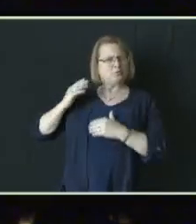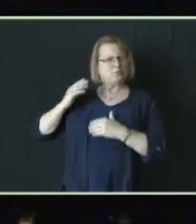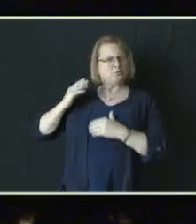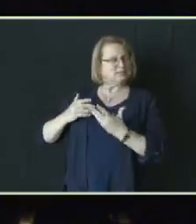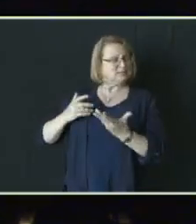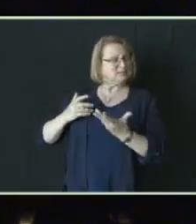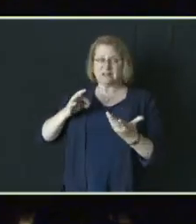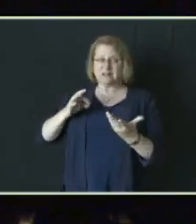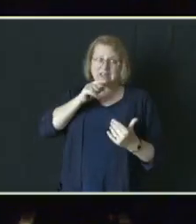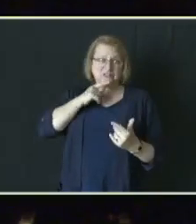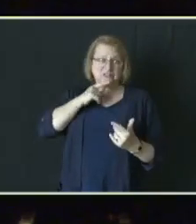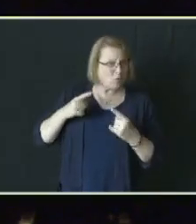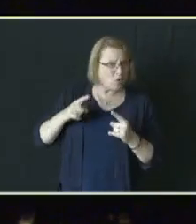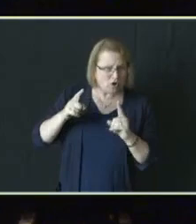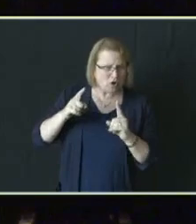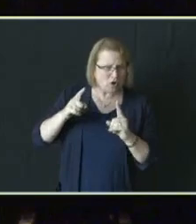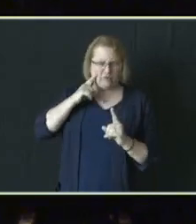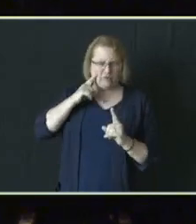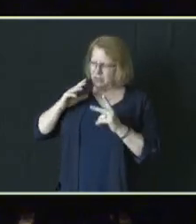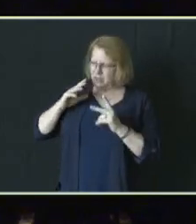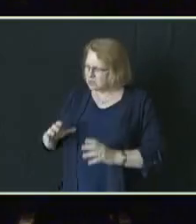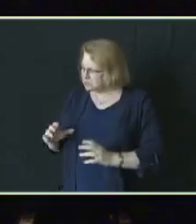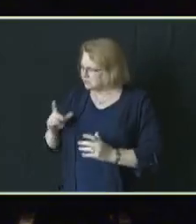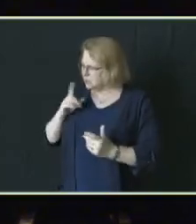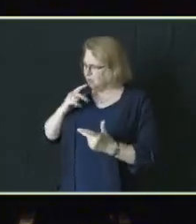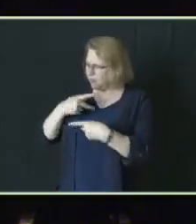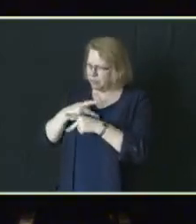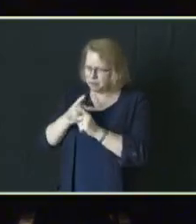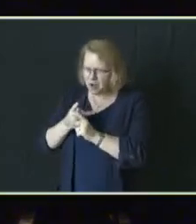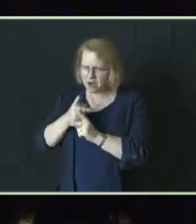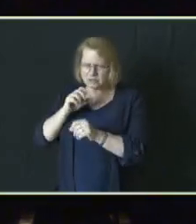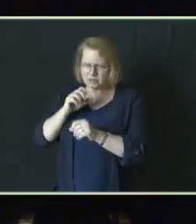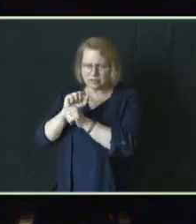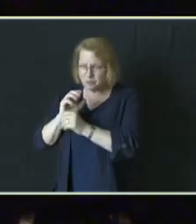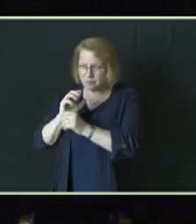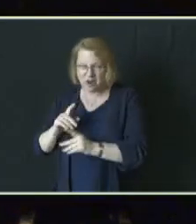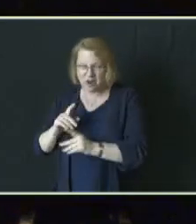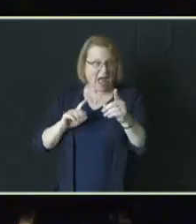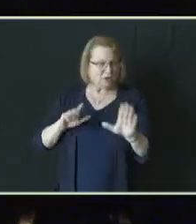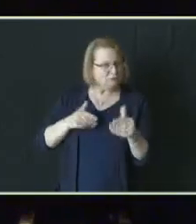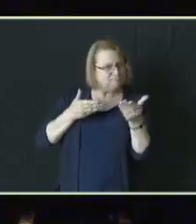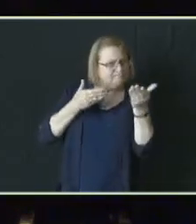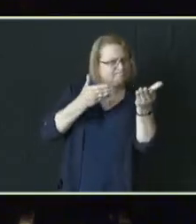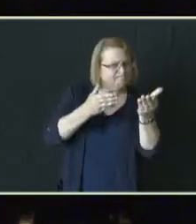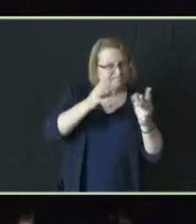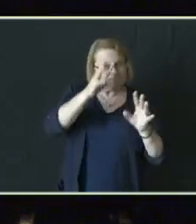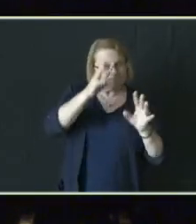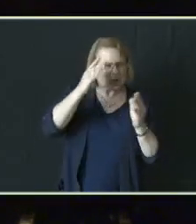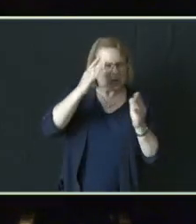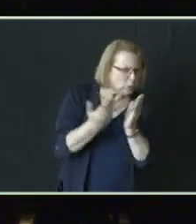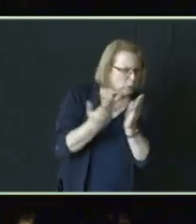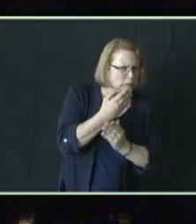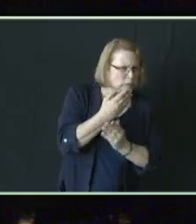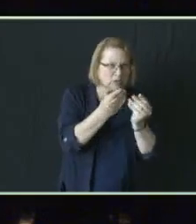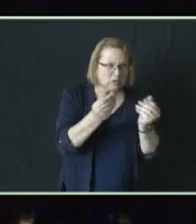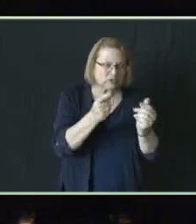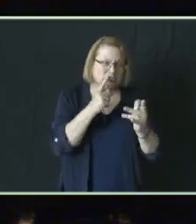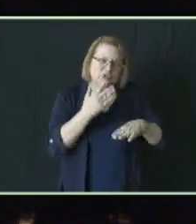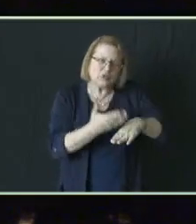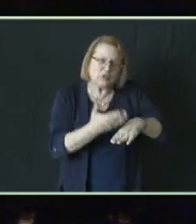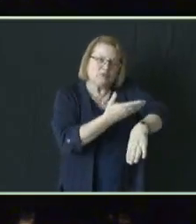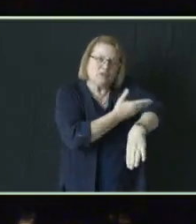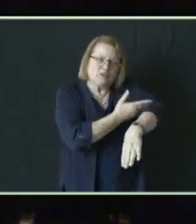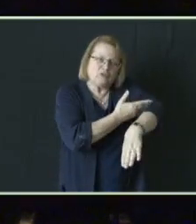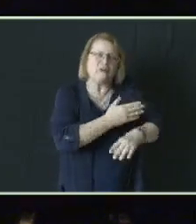enterprise, or the employee, and you bring forward innovative new solutions that improve business performance. This,